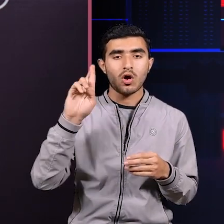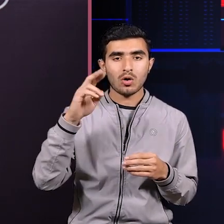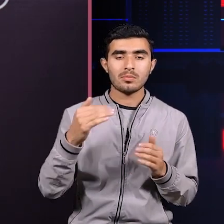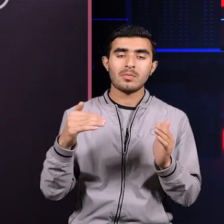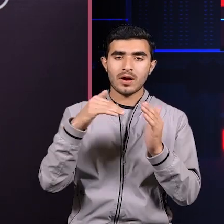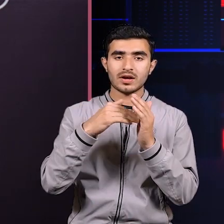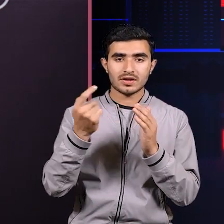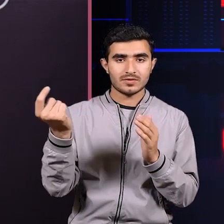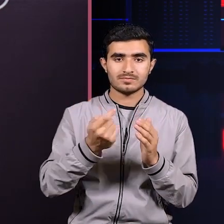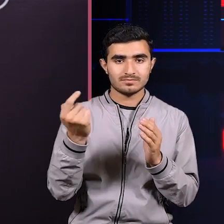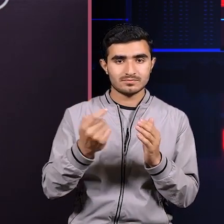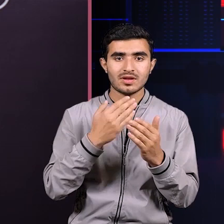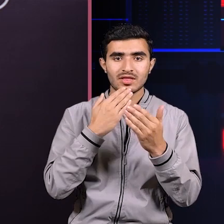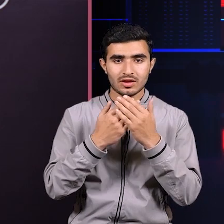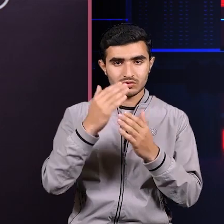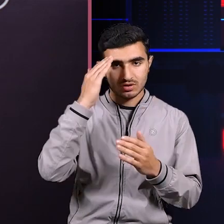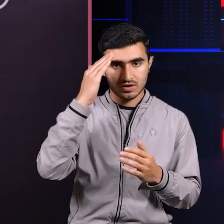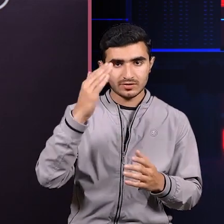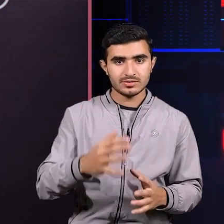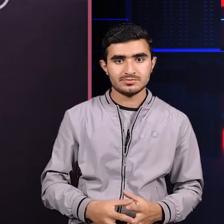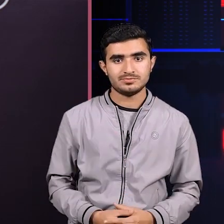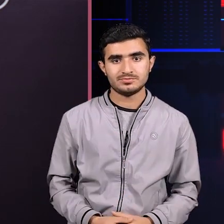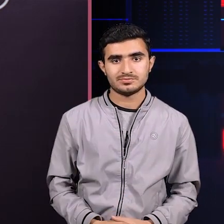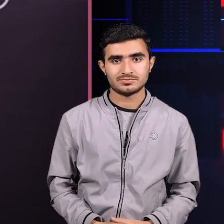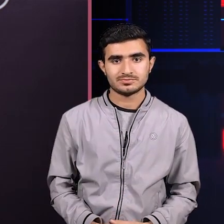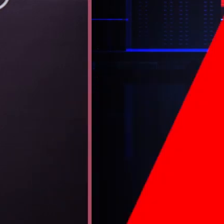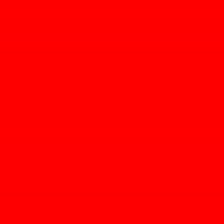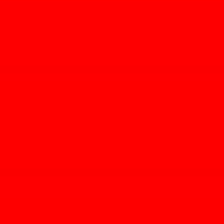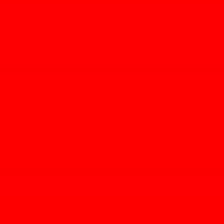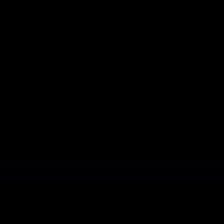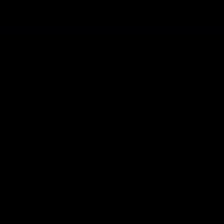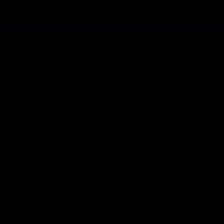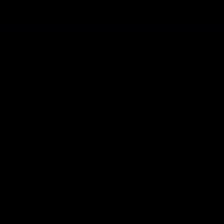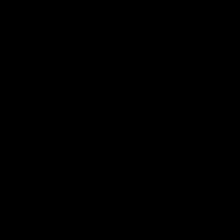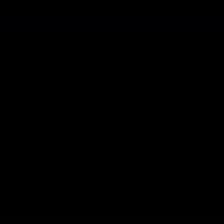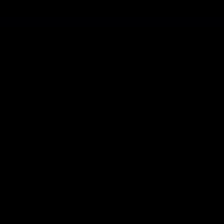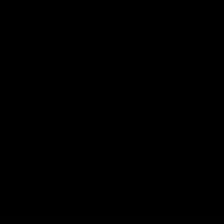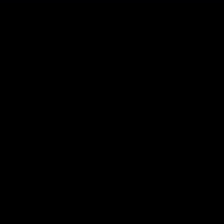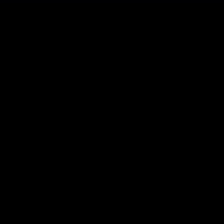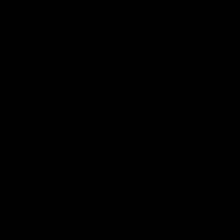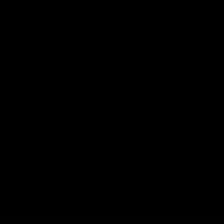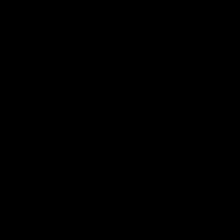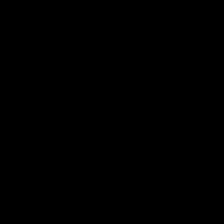I look forward to coming more frequently and being a part of it.